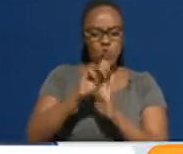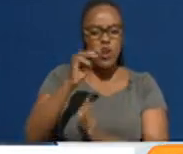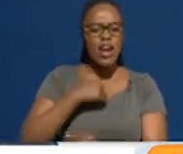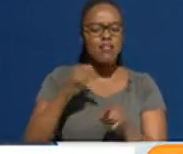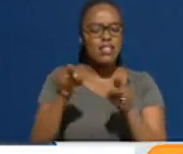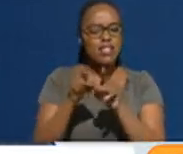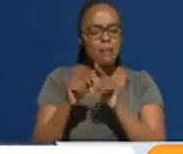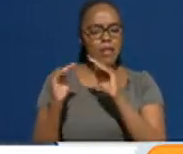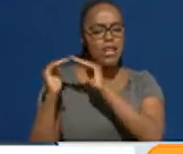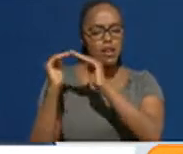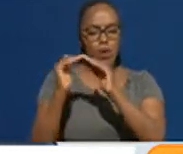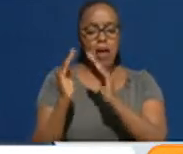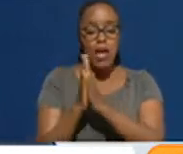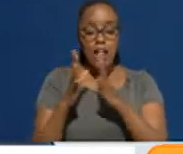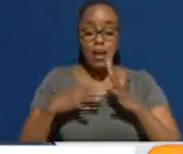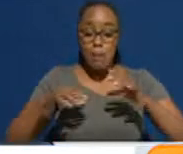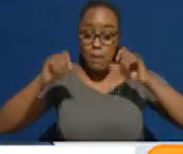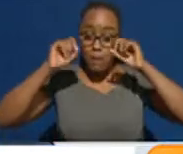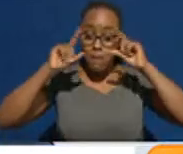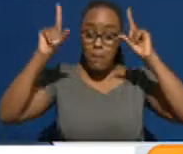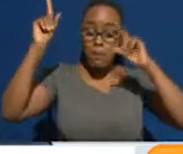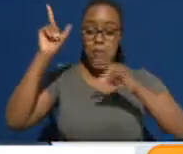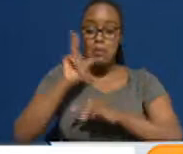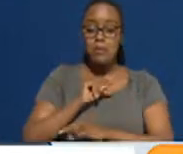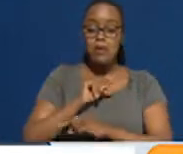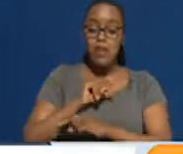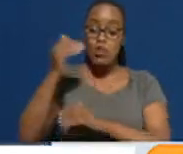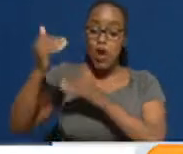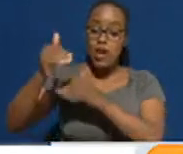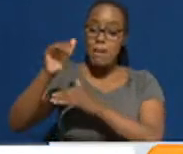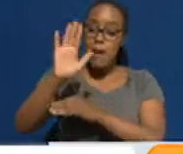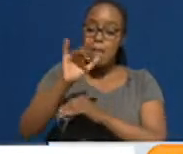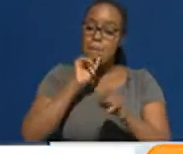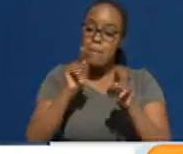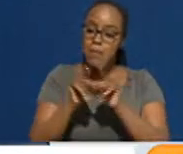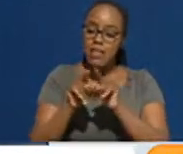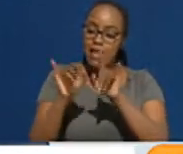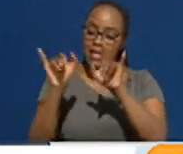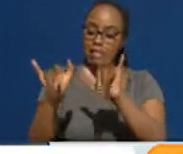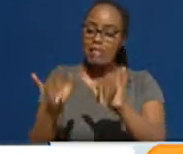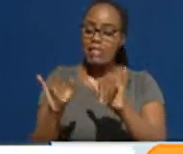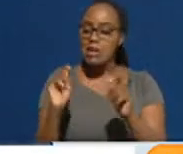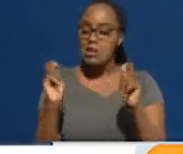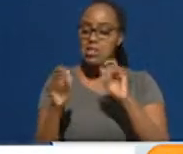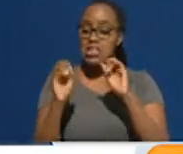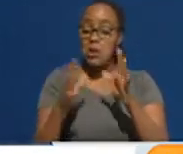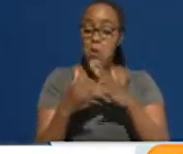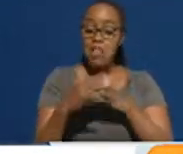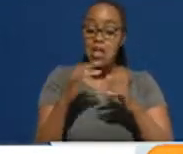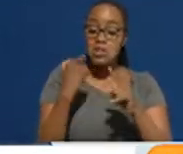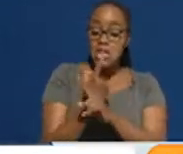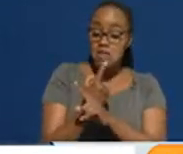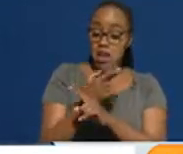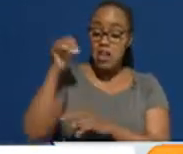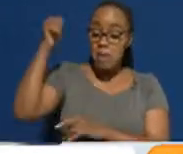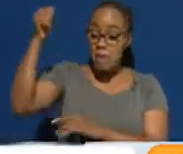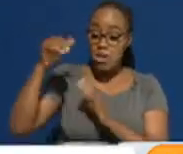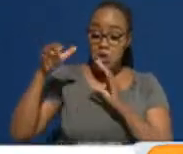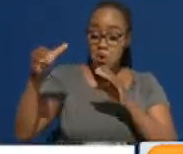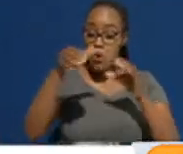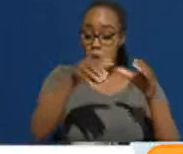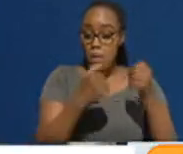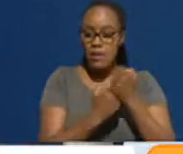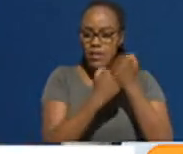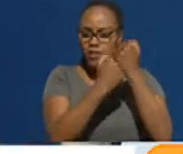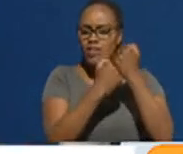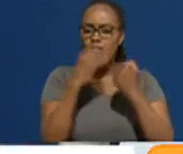as a democracy. And people have realized that your neighbor is your brother still. You know, that even if you have different shades of political thought, it was